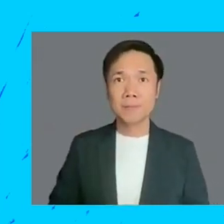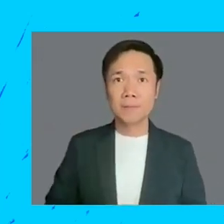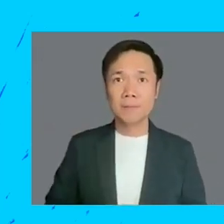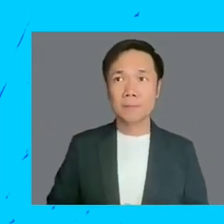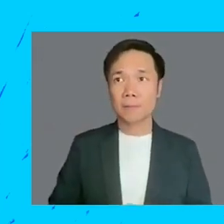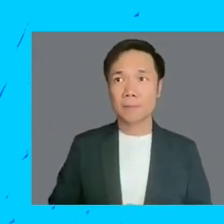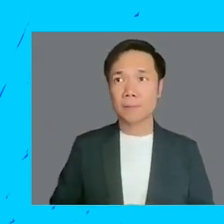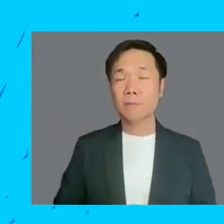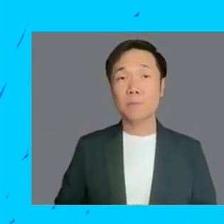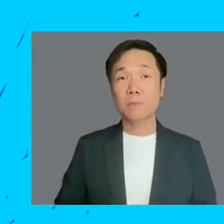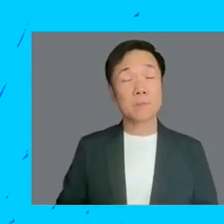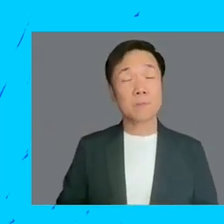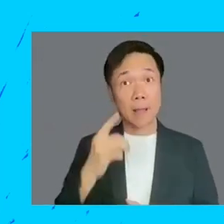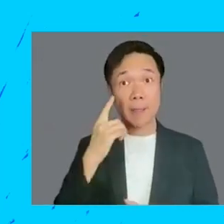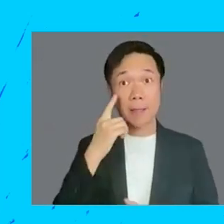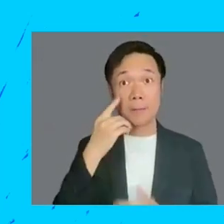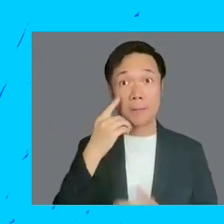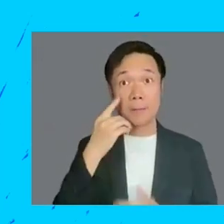to make sure that